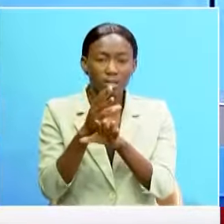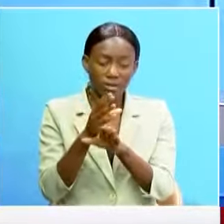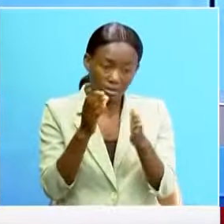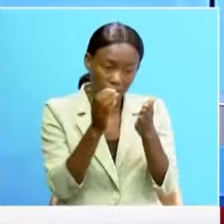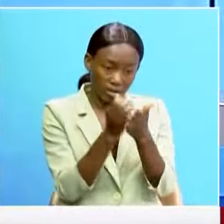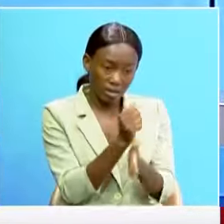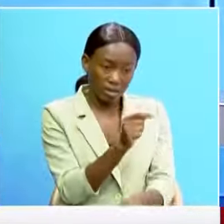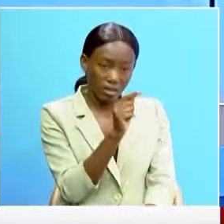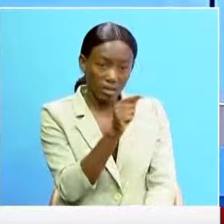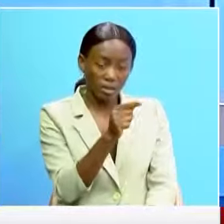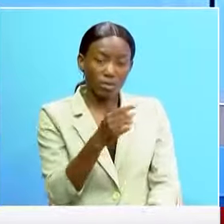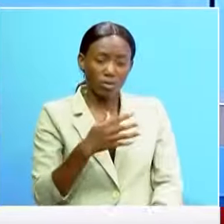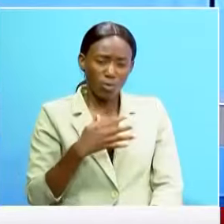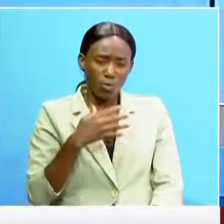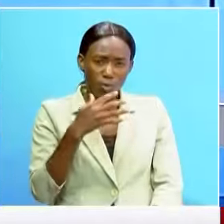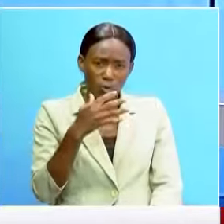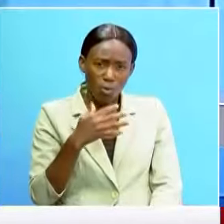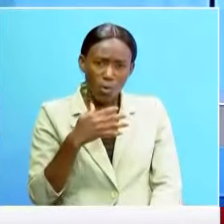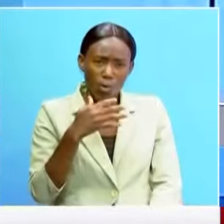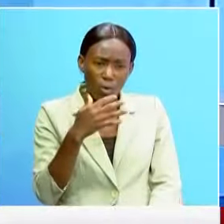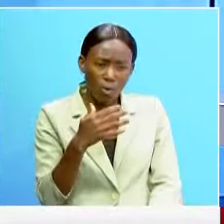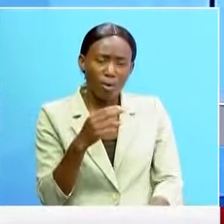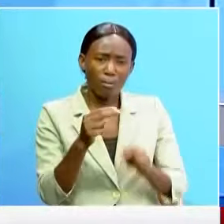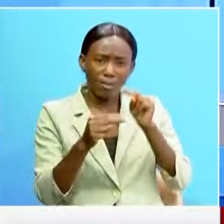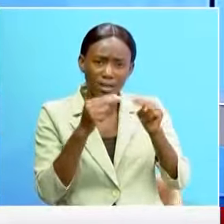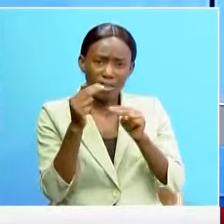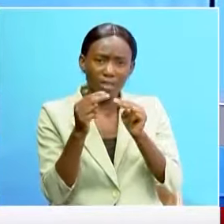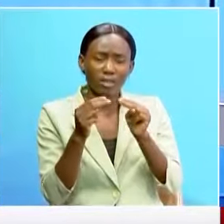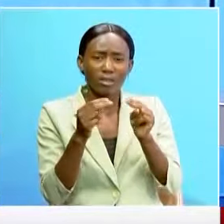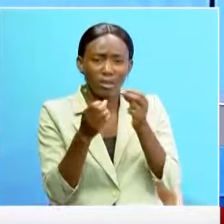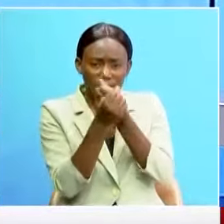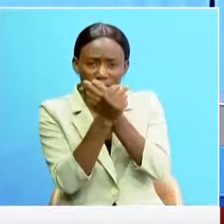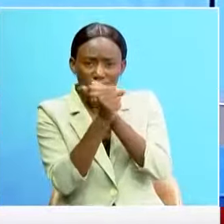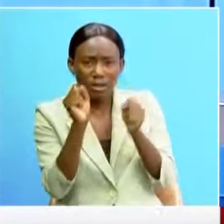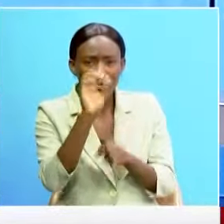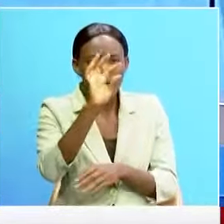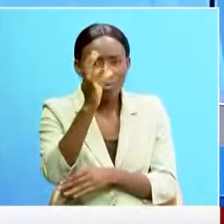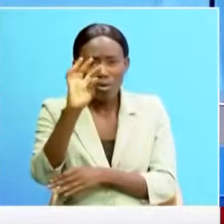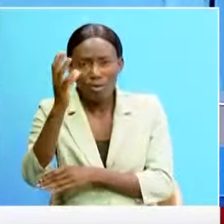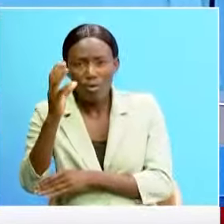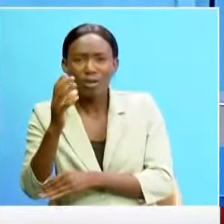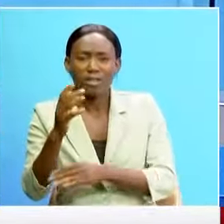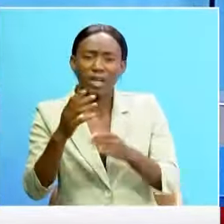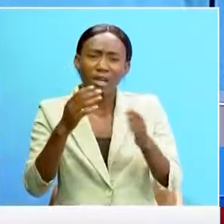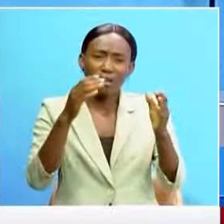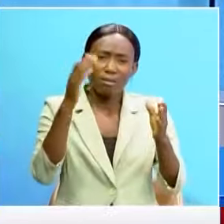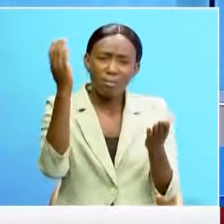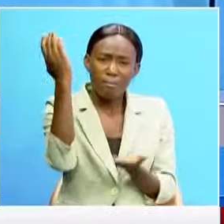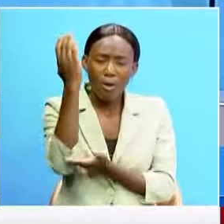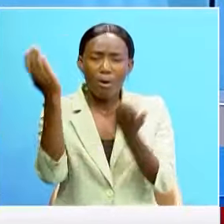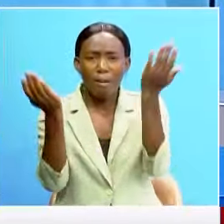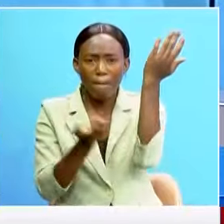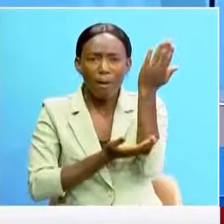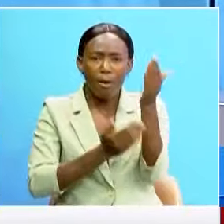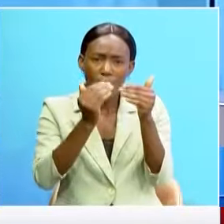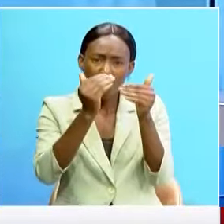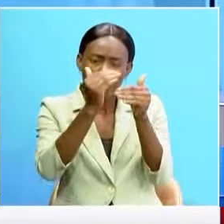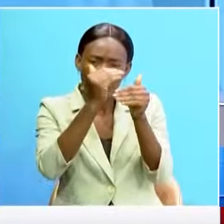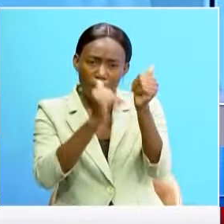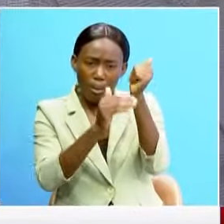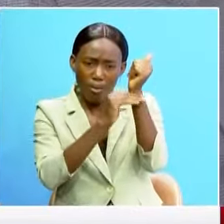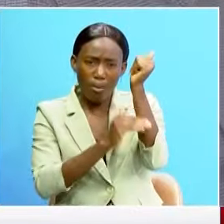the carbon trading practice, which will help preserve nature and reduce tree cutting. Details in the following report by